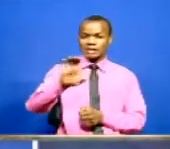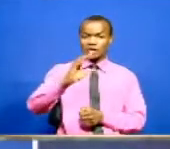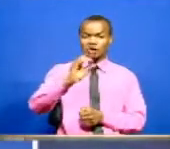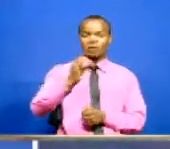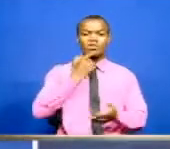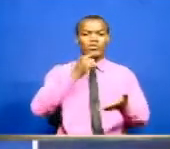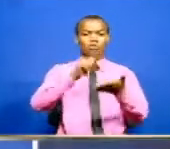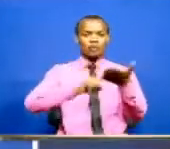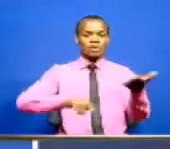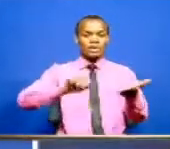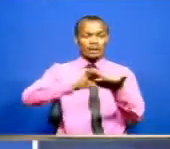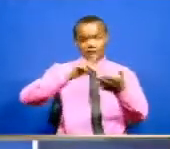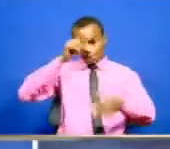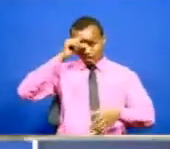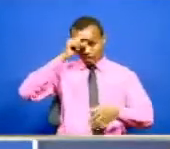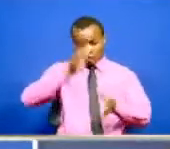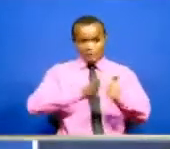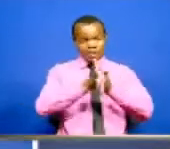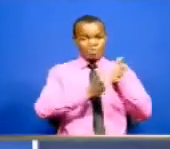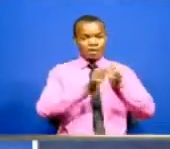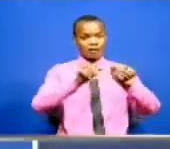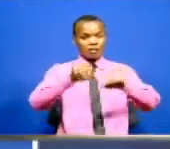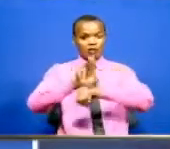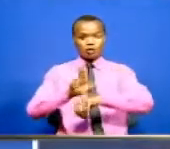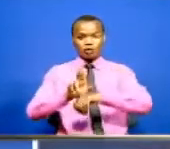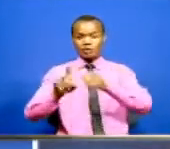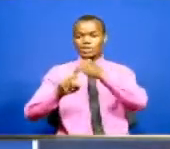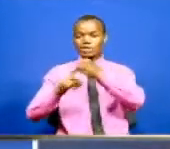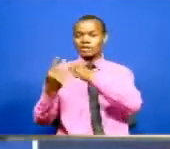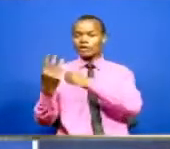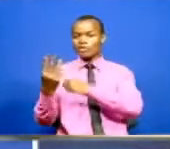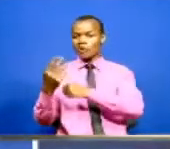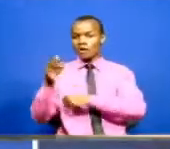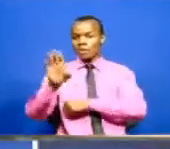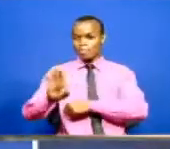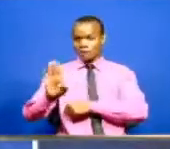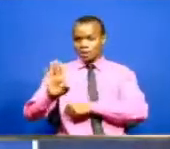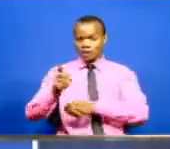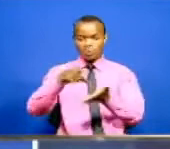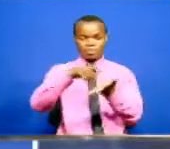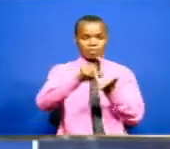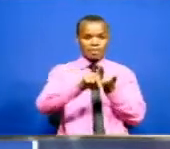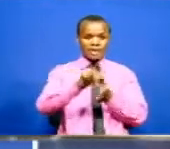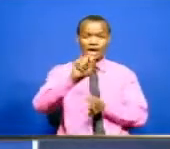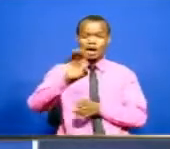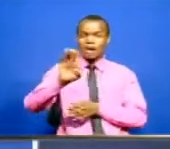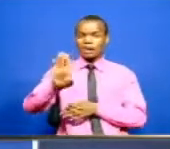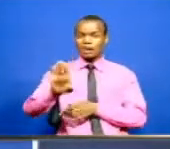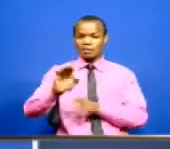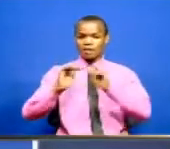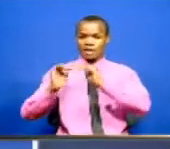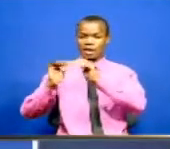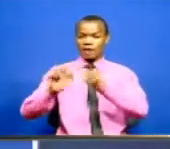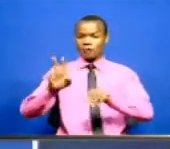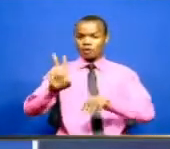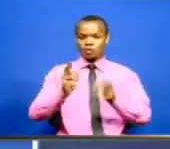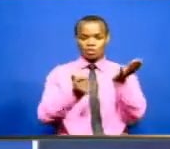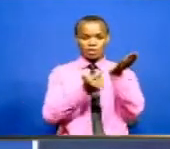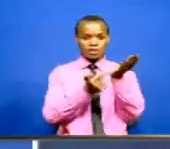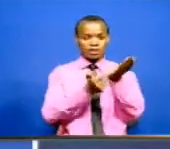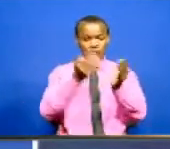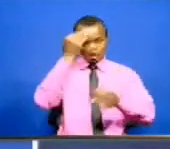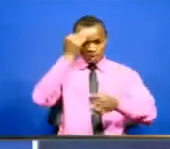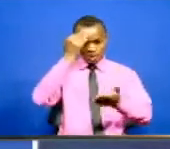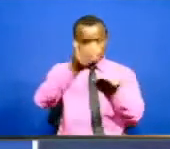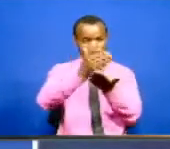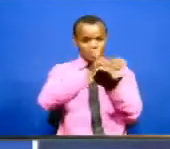the government plans to spend another 64 billion shillings on buying digital devices for phase two of the Digital Literacy